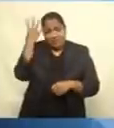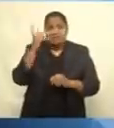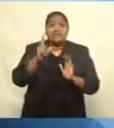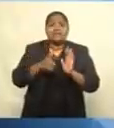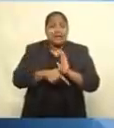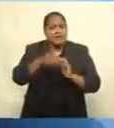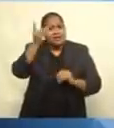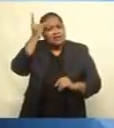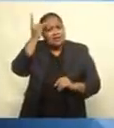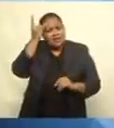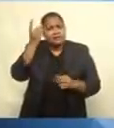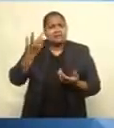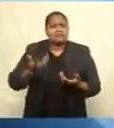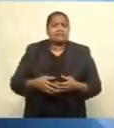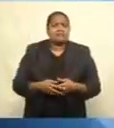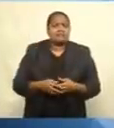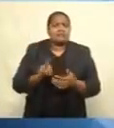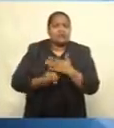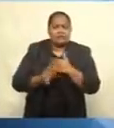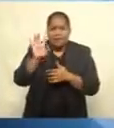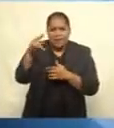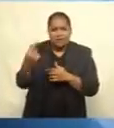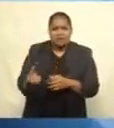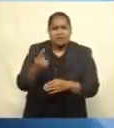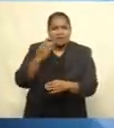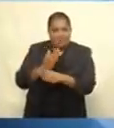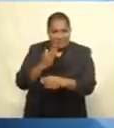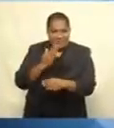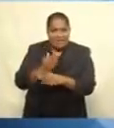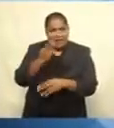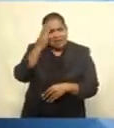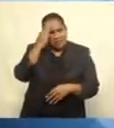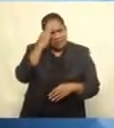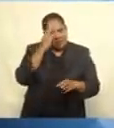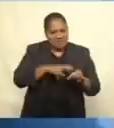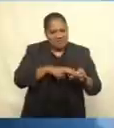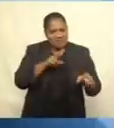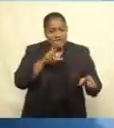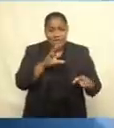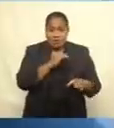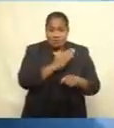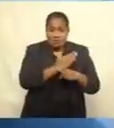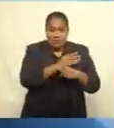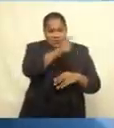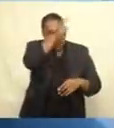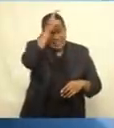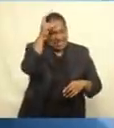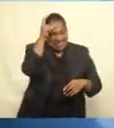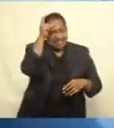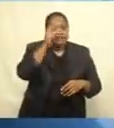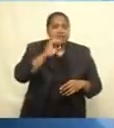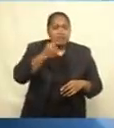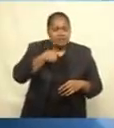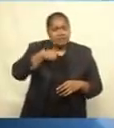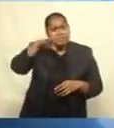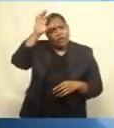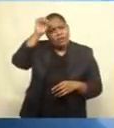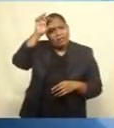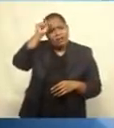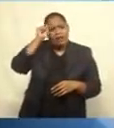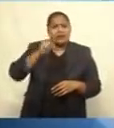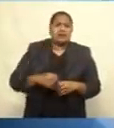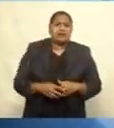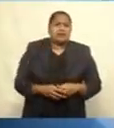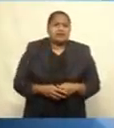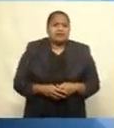was the sole breadwinner. Mom had taken time off from work as a nurse, and I still remember